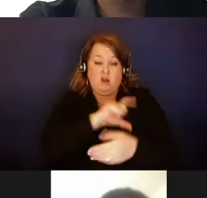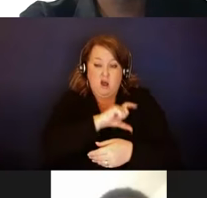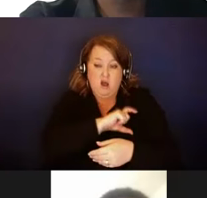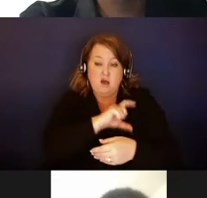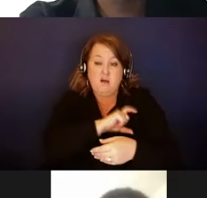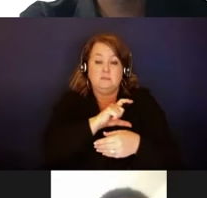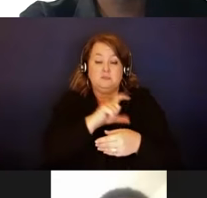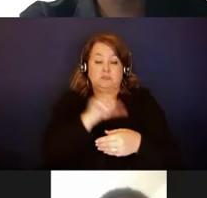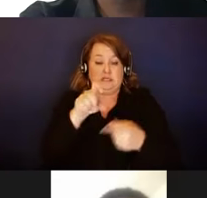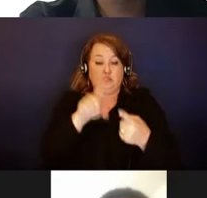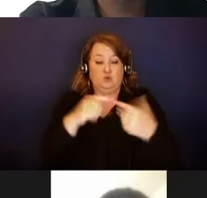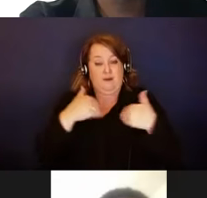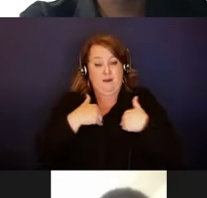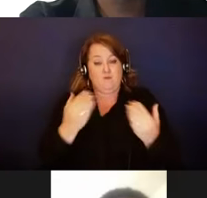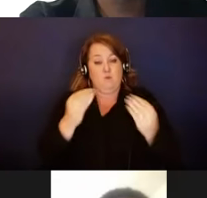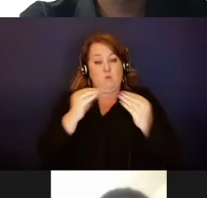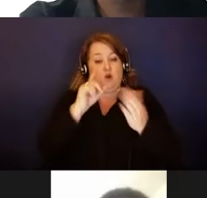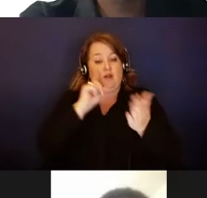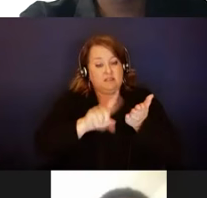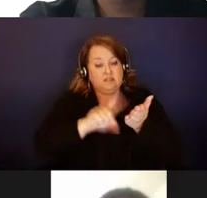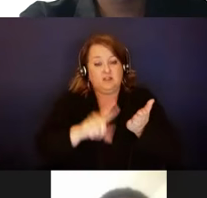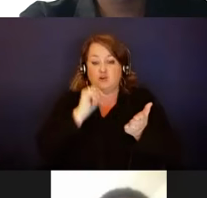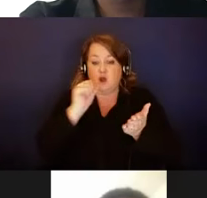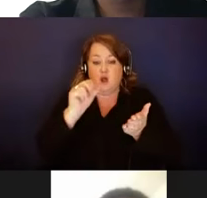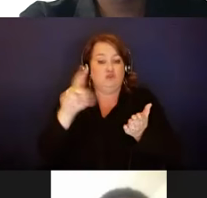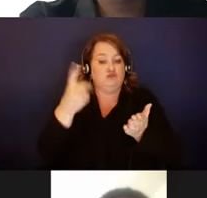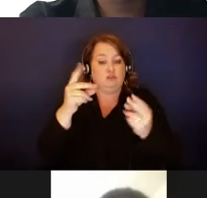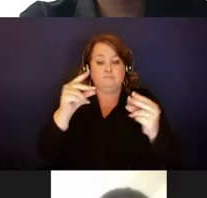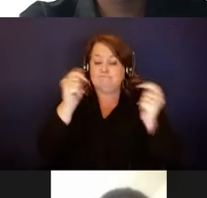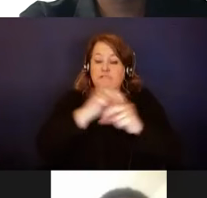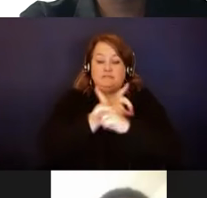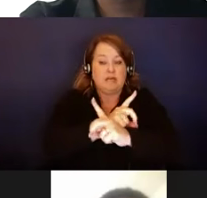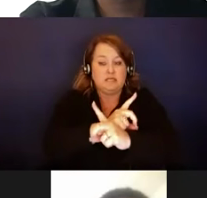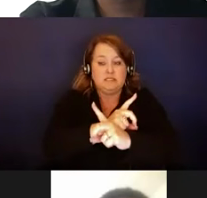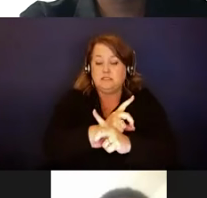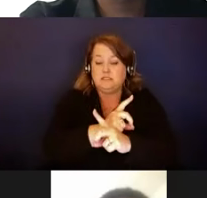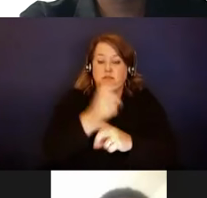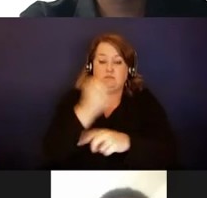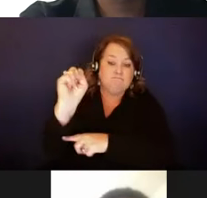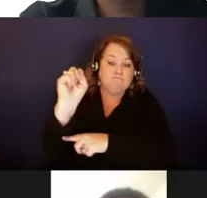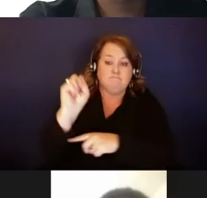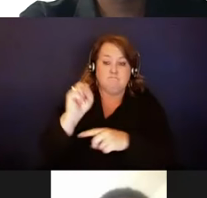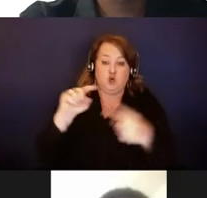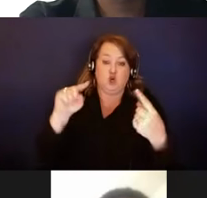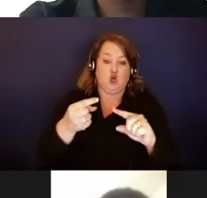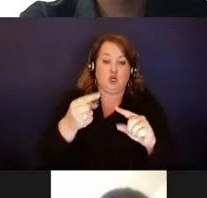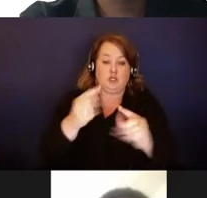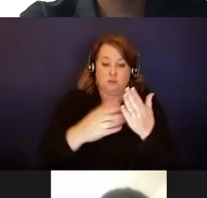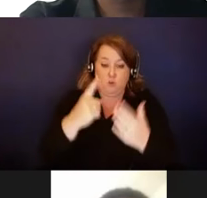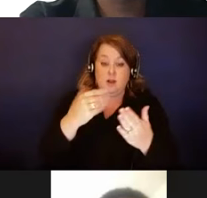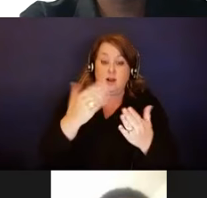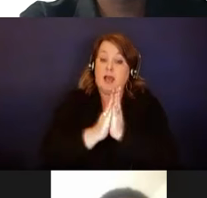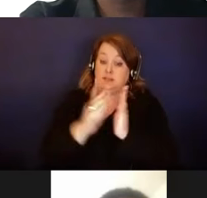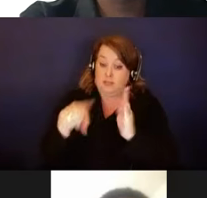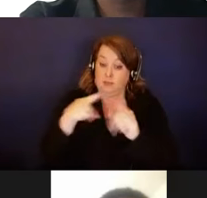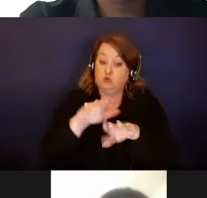investigation rather than getting defensive or potentially hurting somebody. having them slow down, make